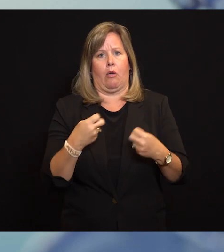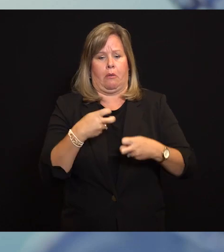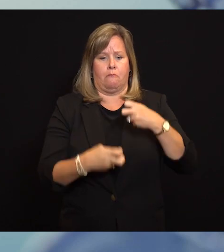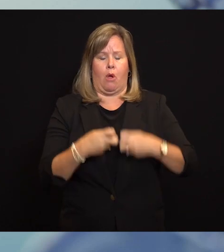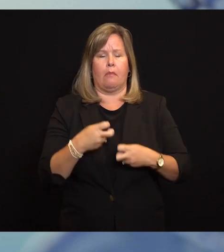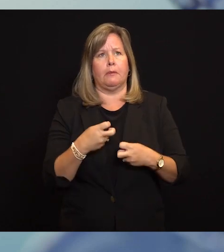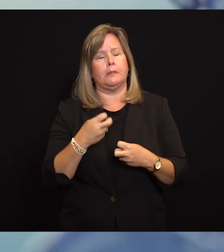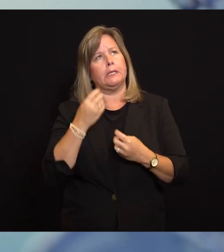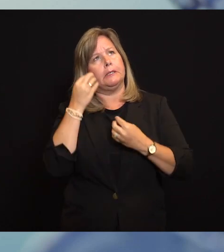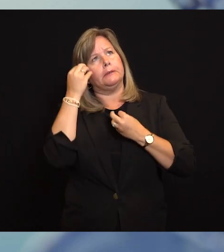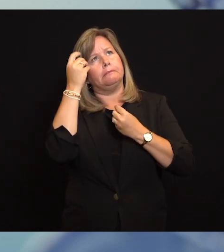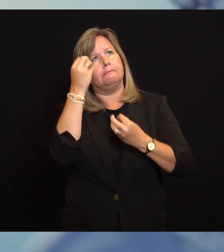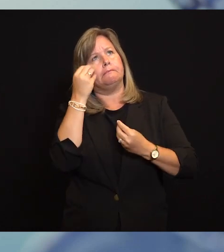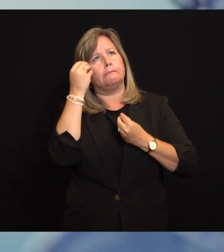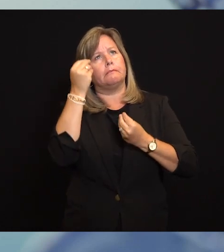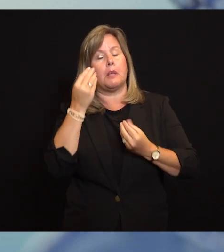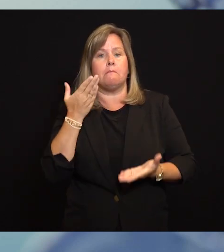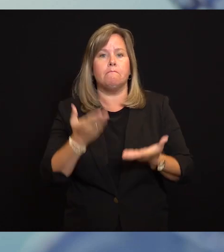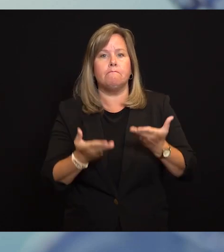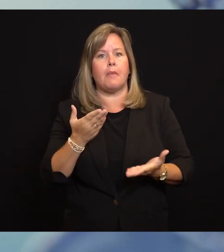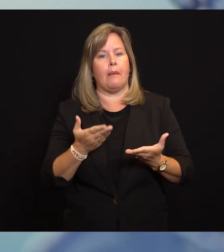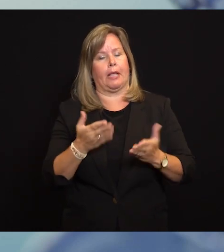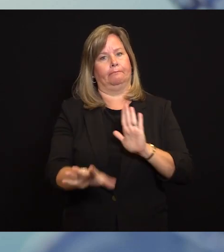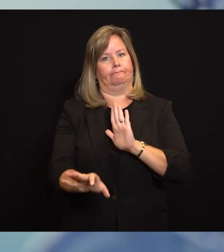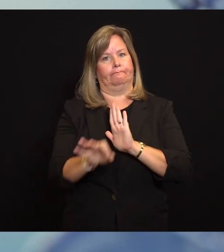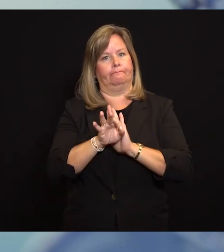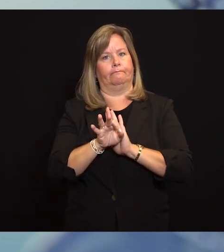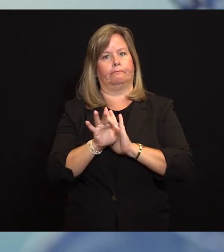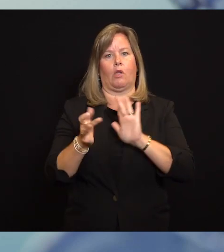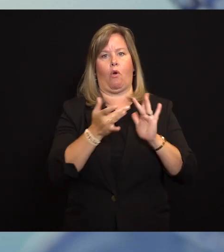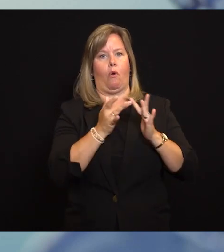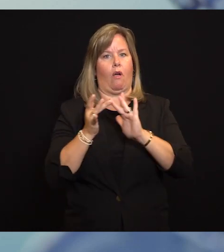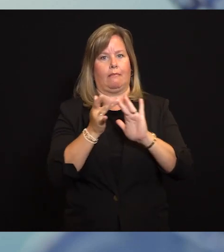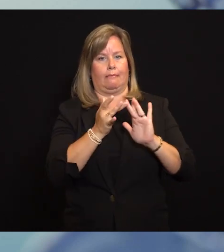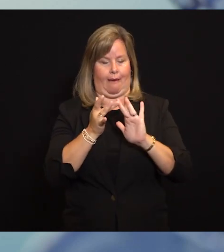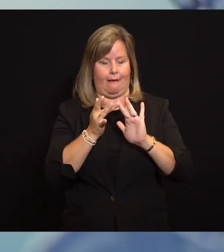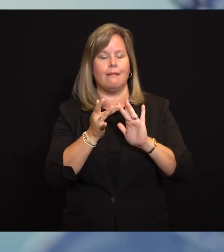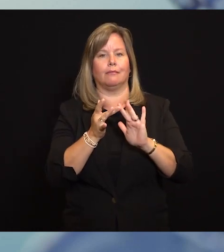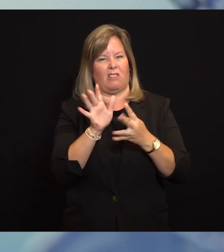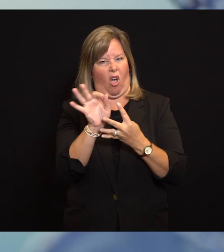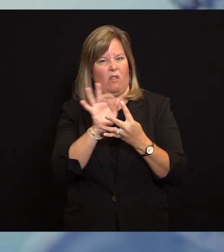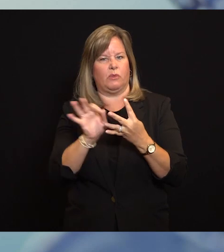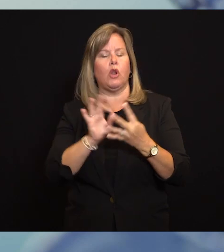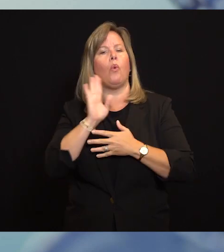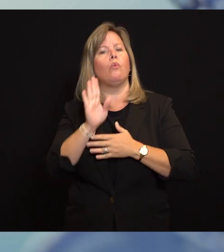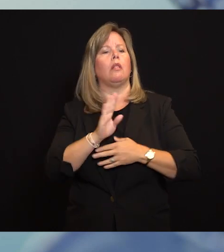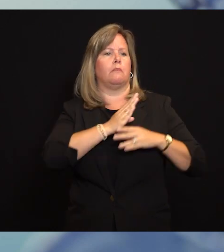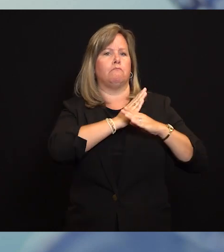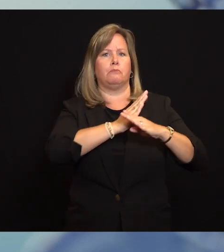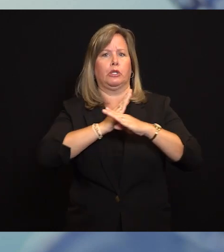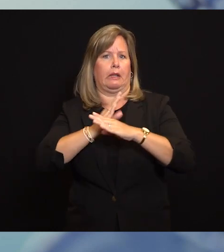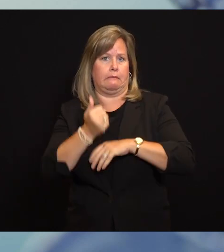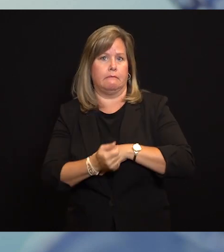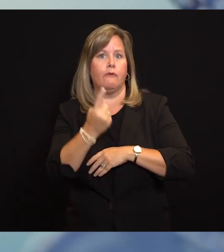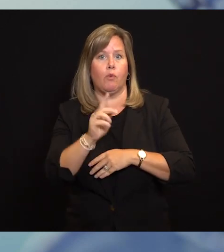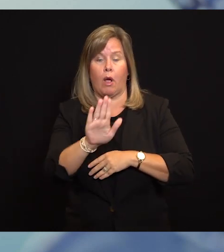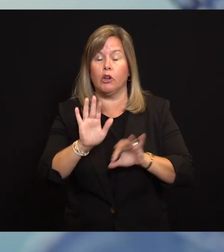more consideration into the virtual option in order to protect everyone in the family. And I also want to implore